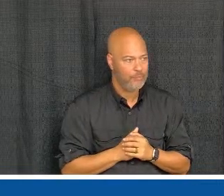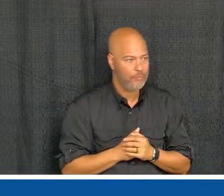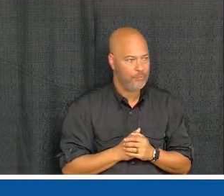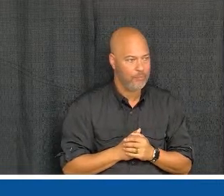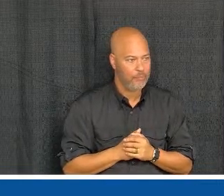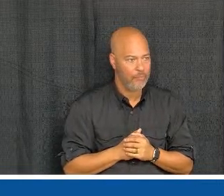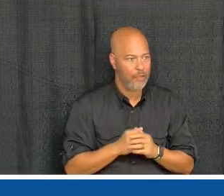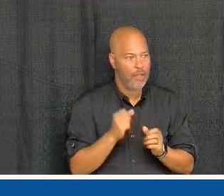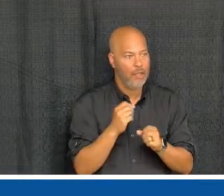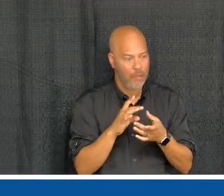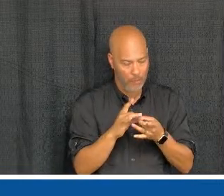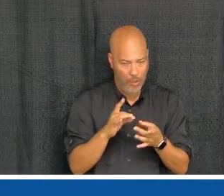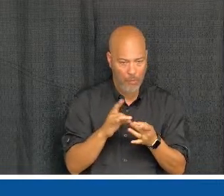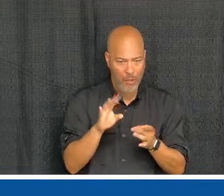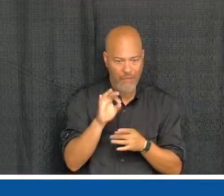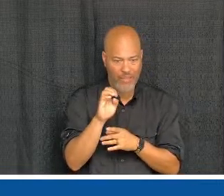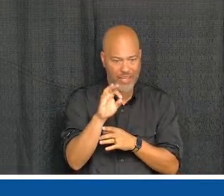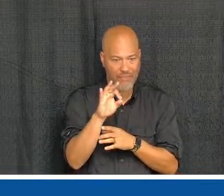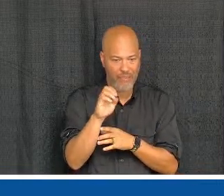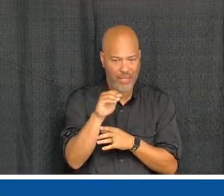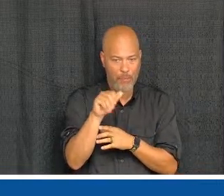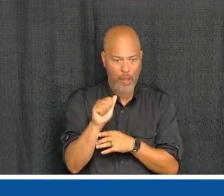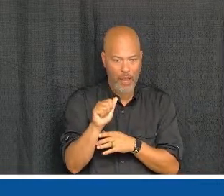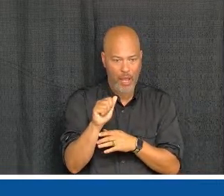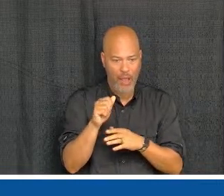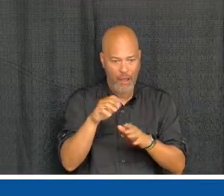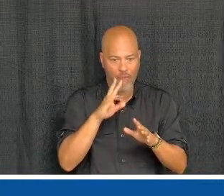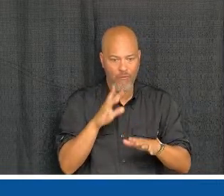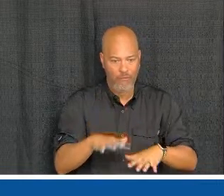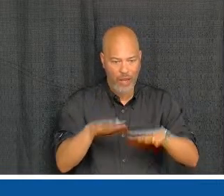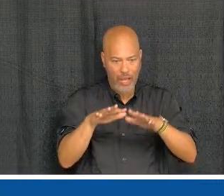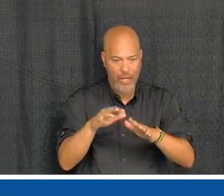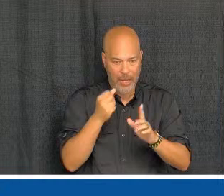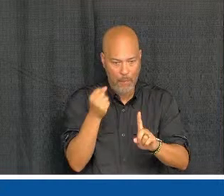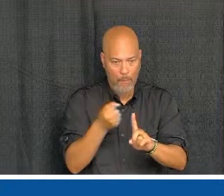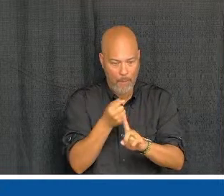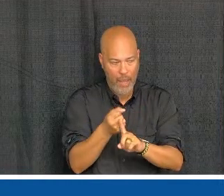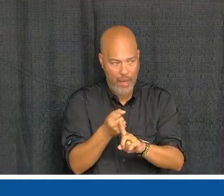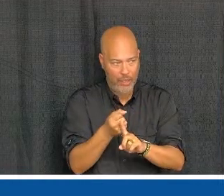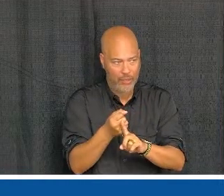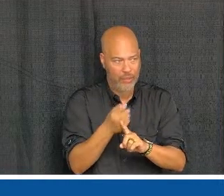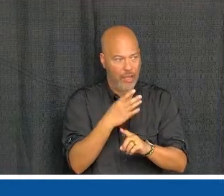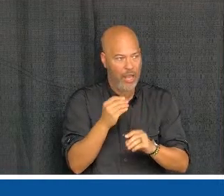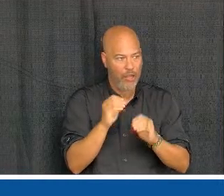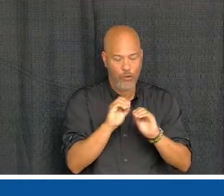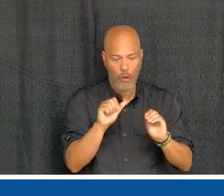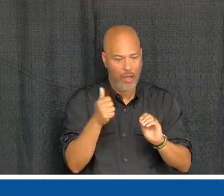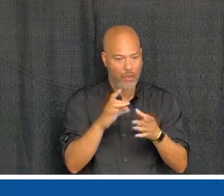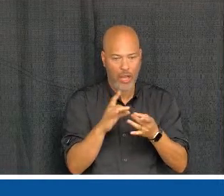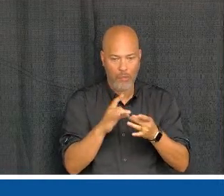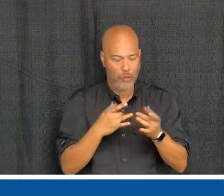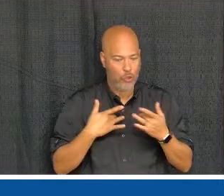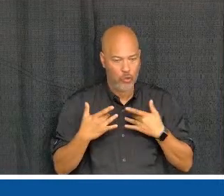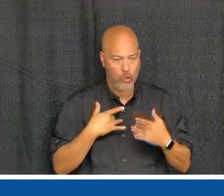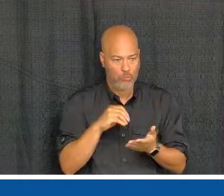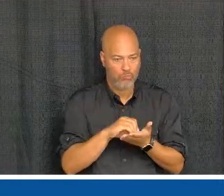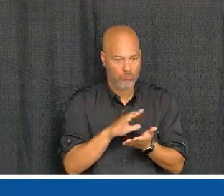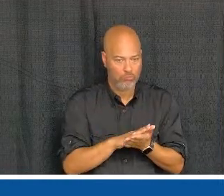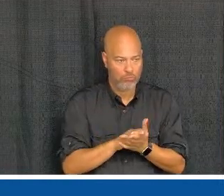They did make mention of the FEMA flood zone impacts on the property, and there were no other comments or concerns